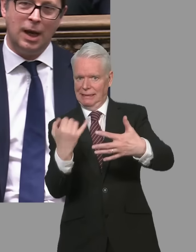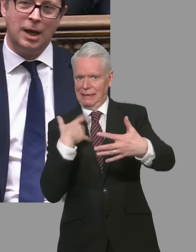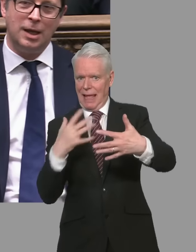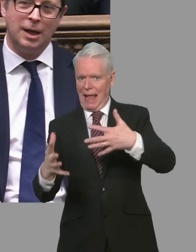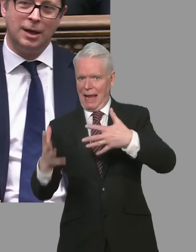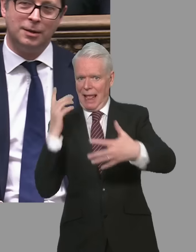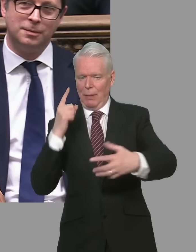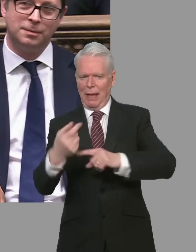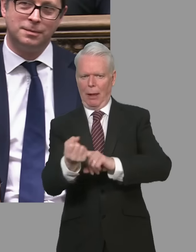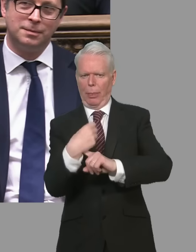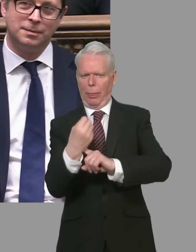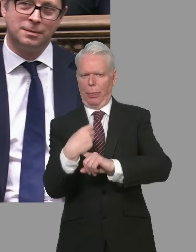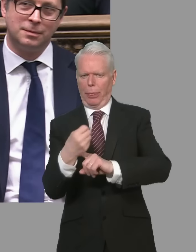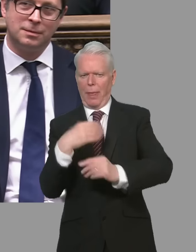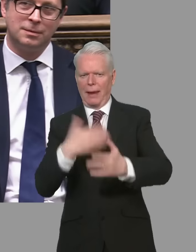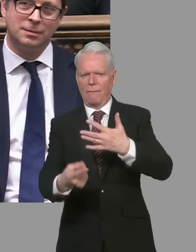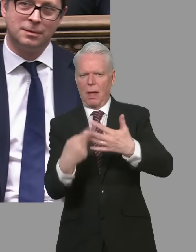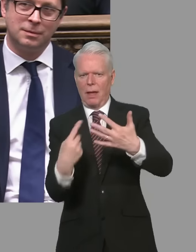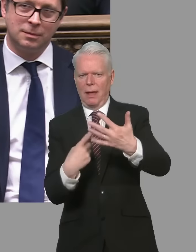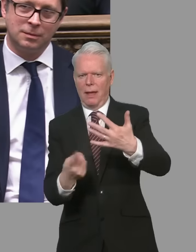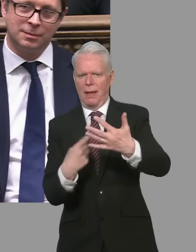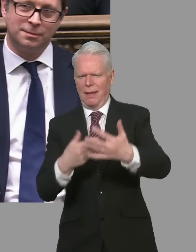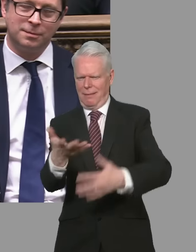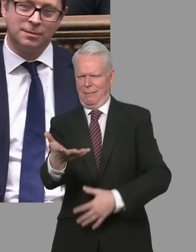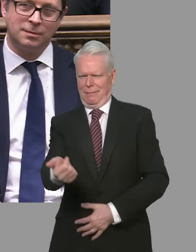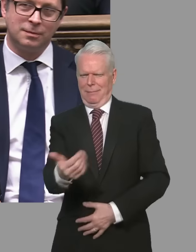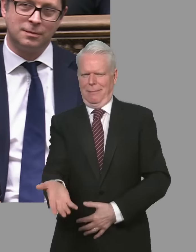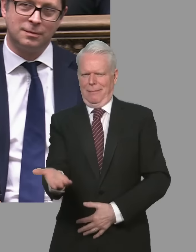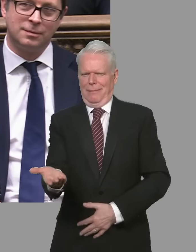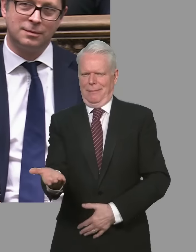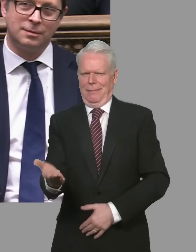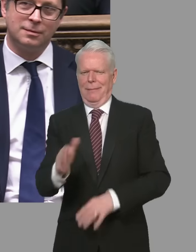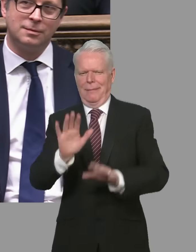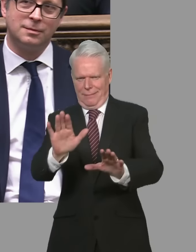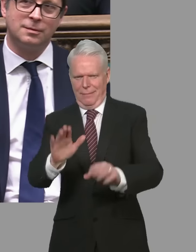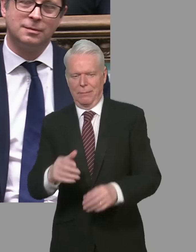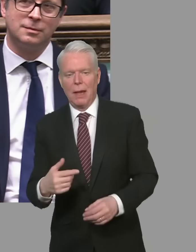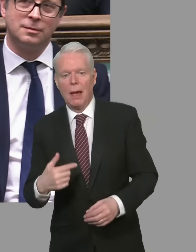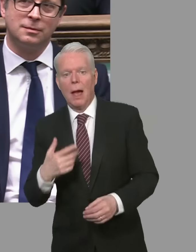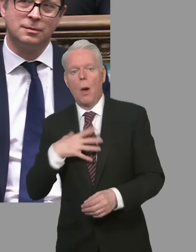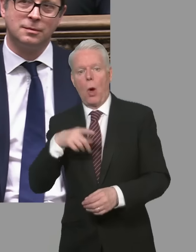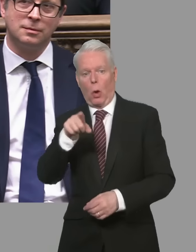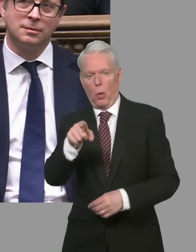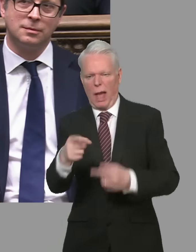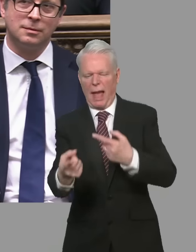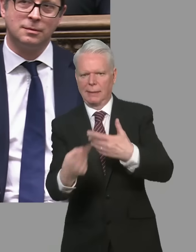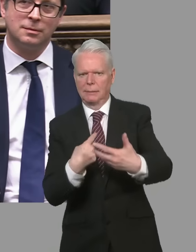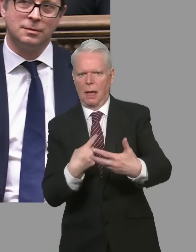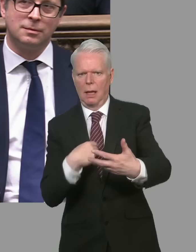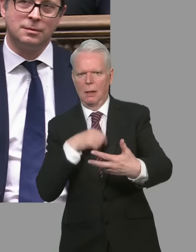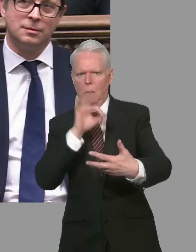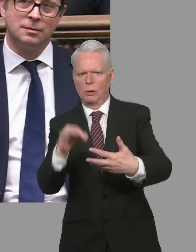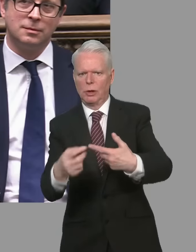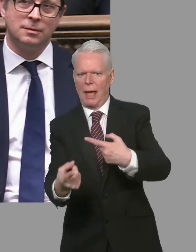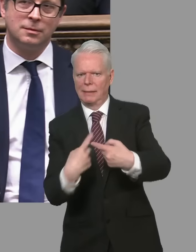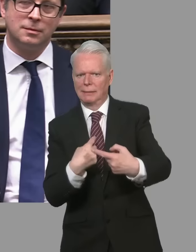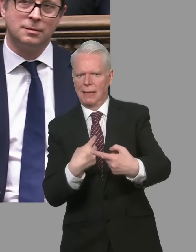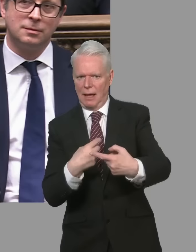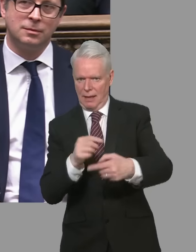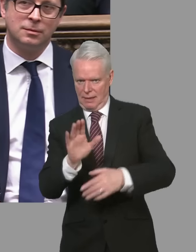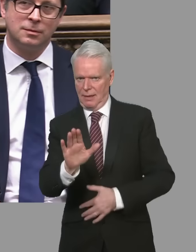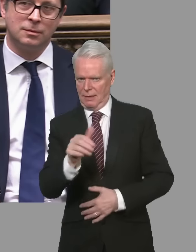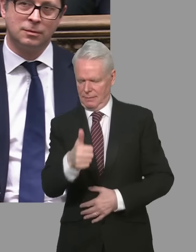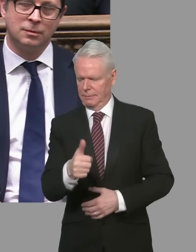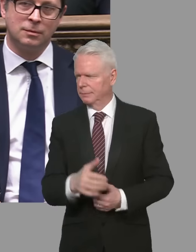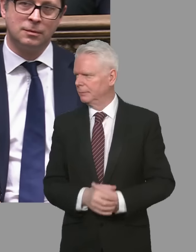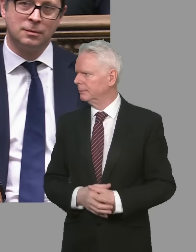week. I'll start with a simple one. Will the Prime Minister approve the licences for Rosebank and